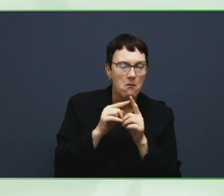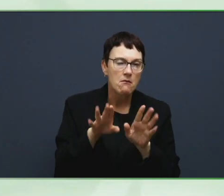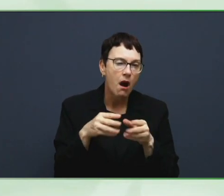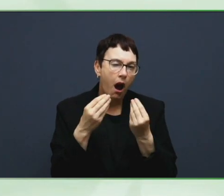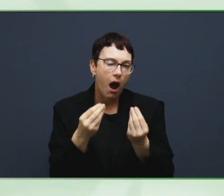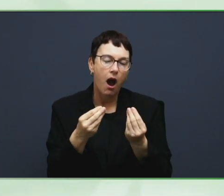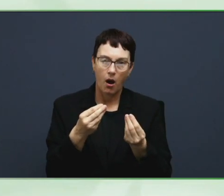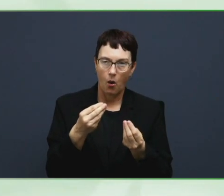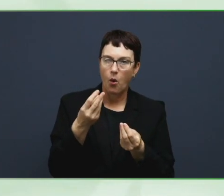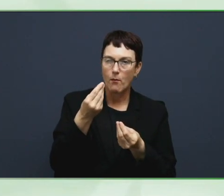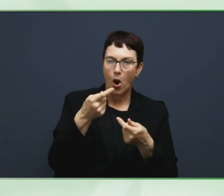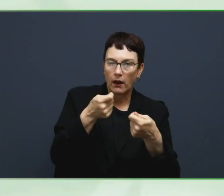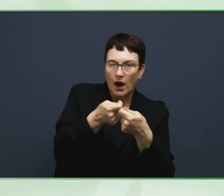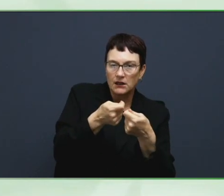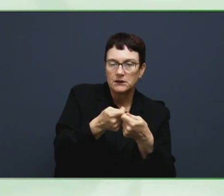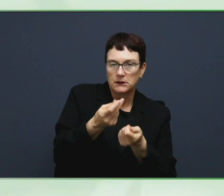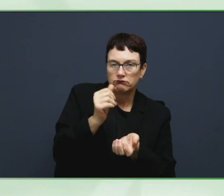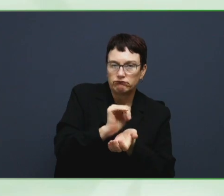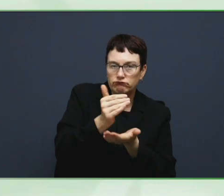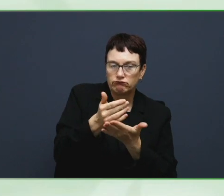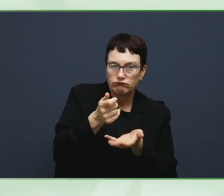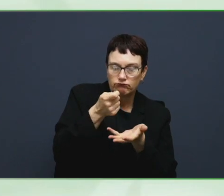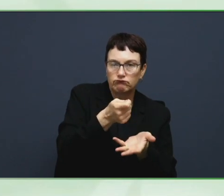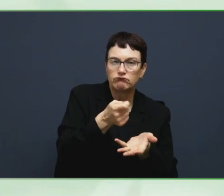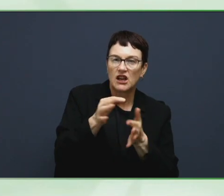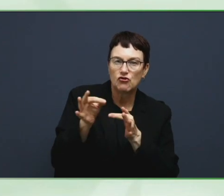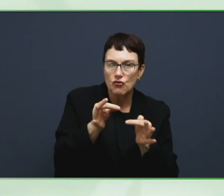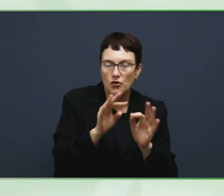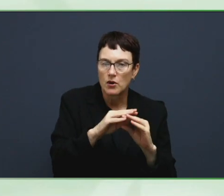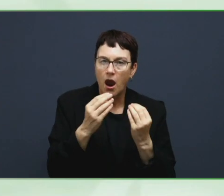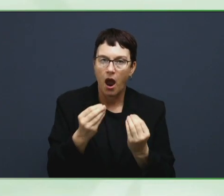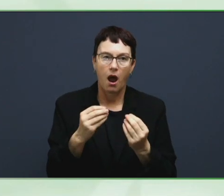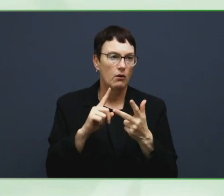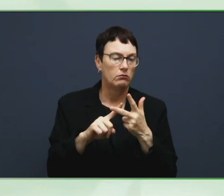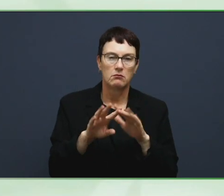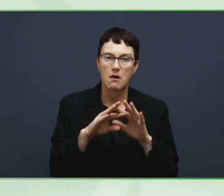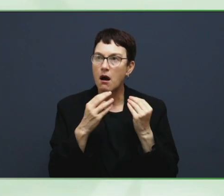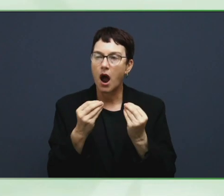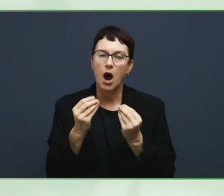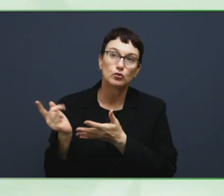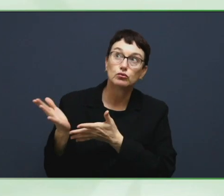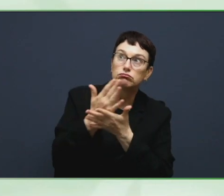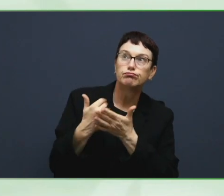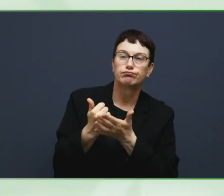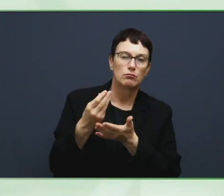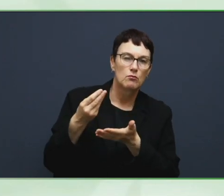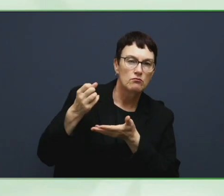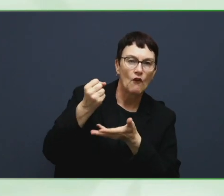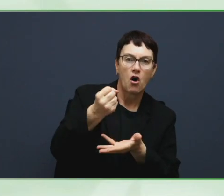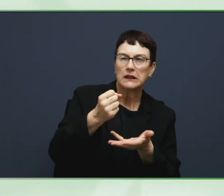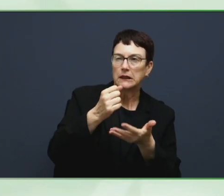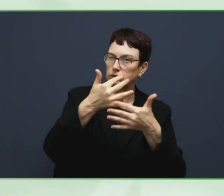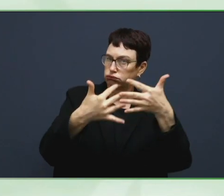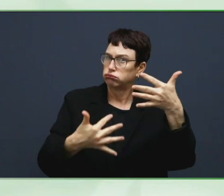drive assistive technology forward. So let's get started. The first speaker is going to be